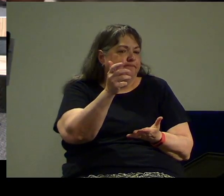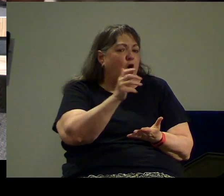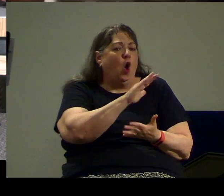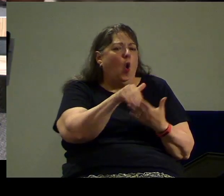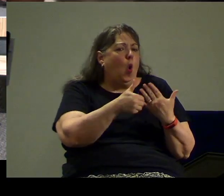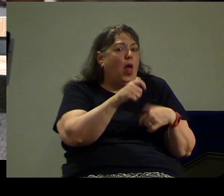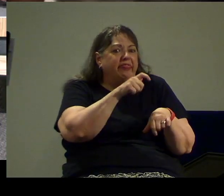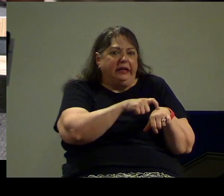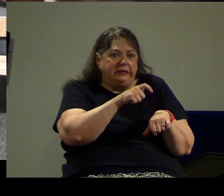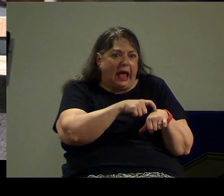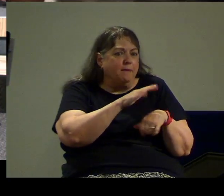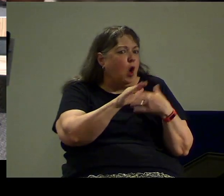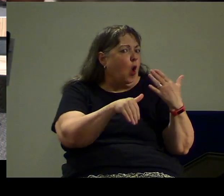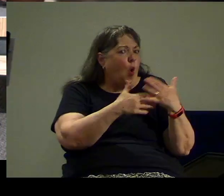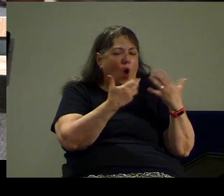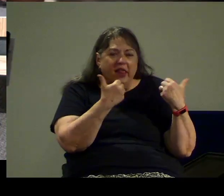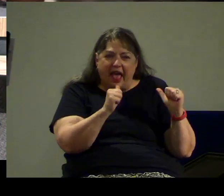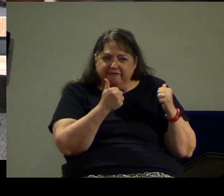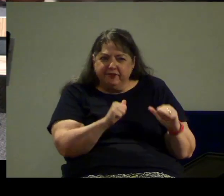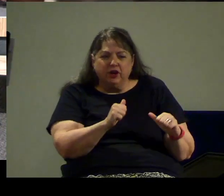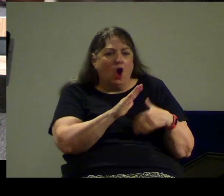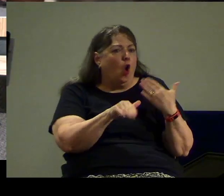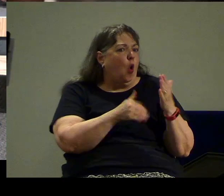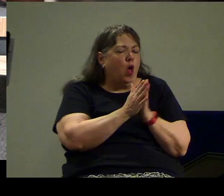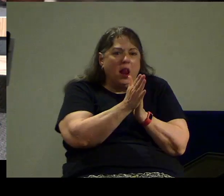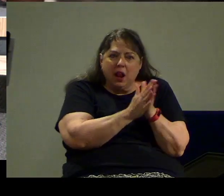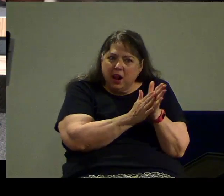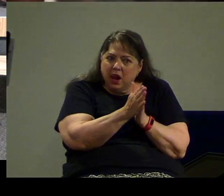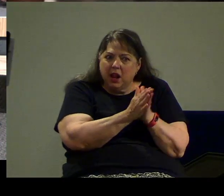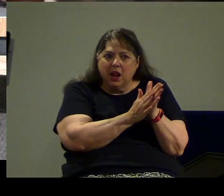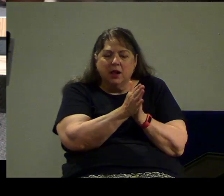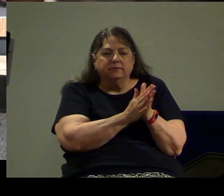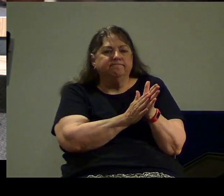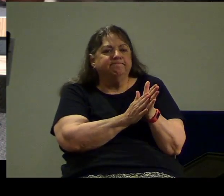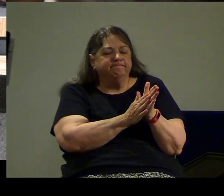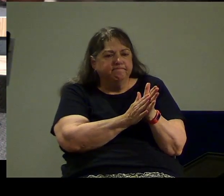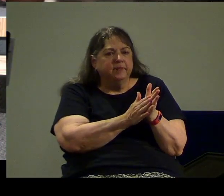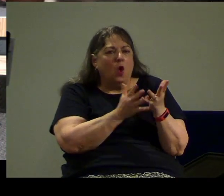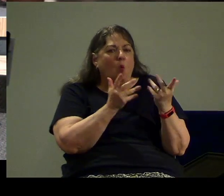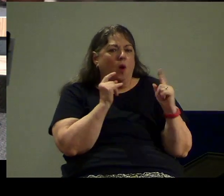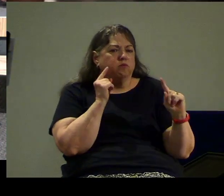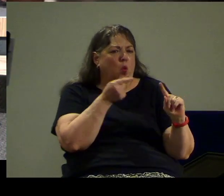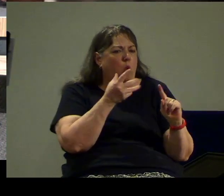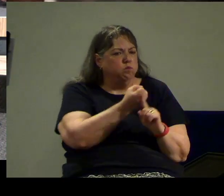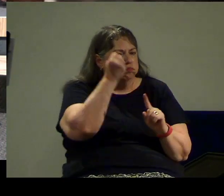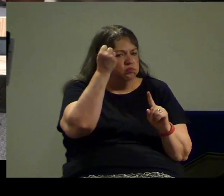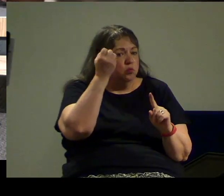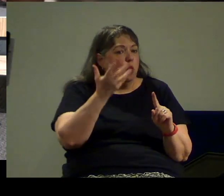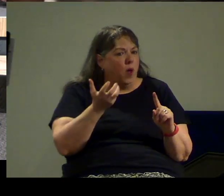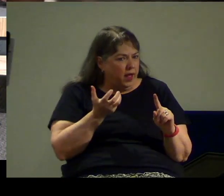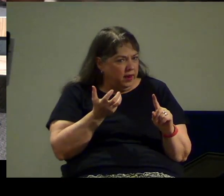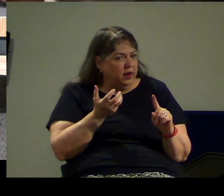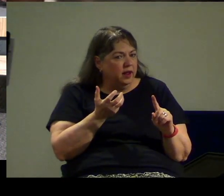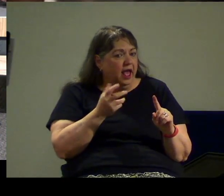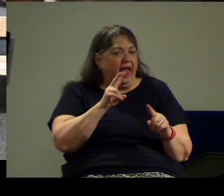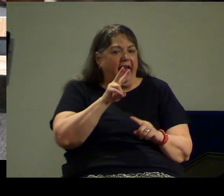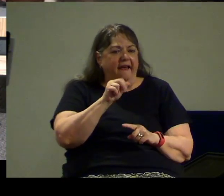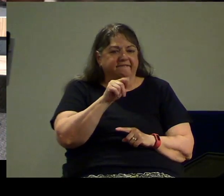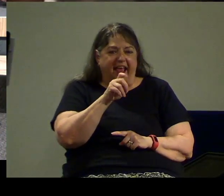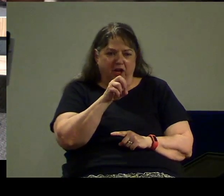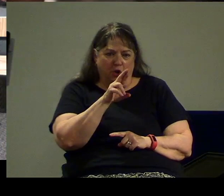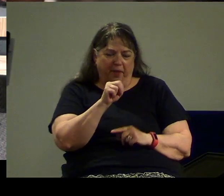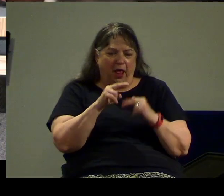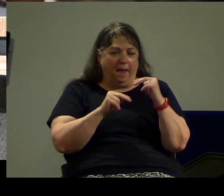effort, their entire passion was to do what they intended to do. Vanderbilt built railroads